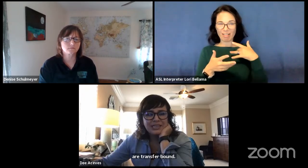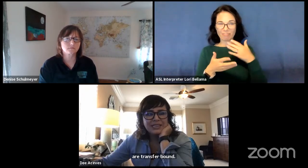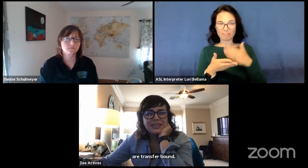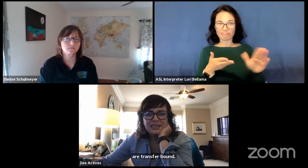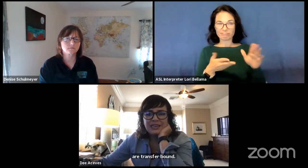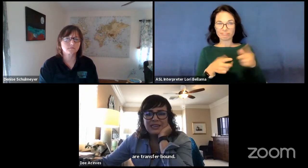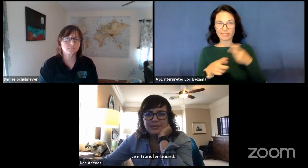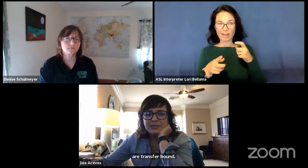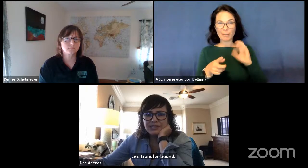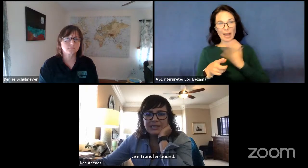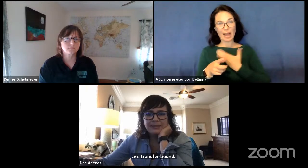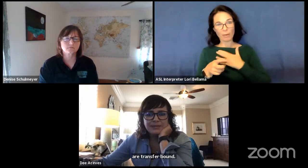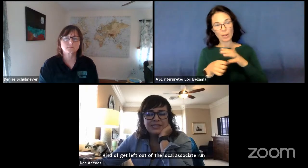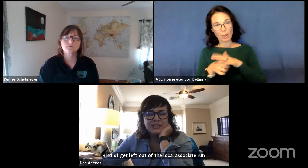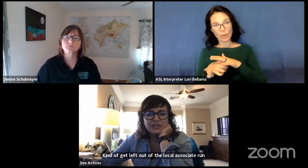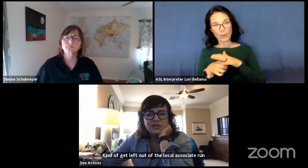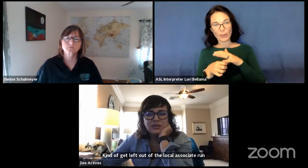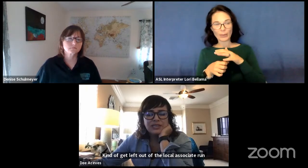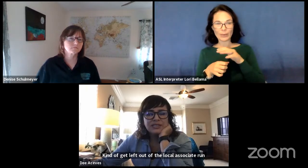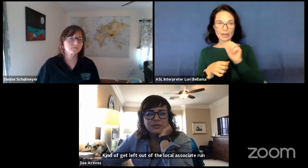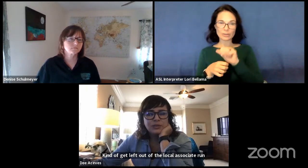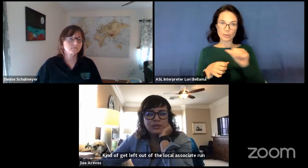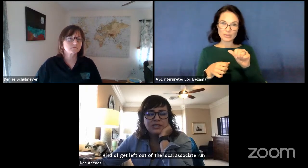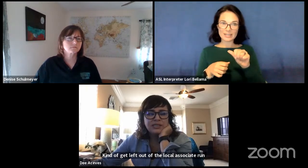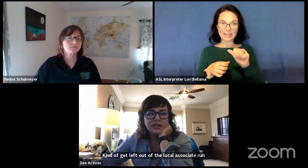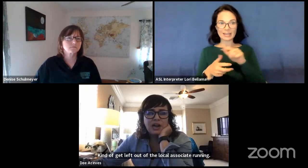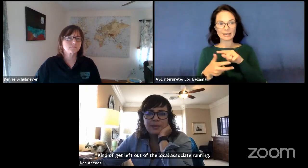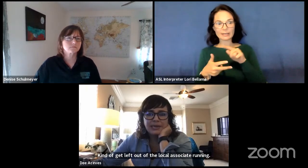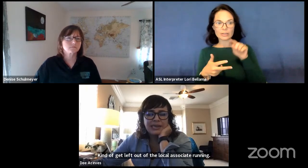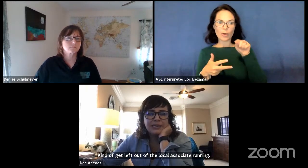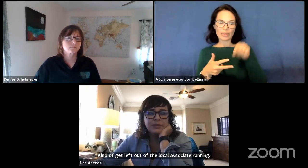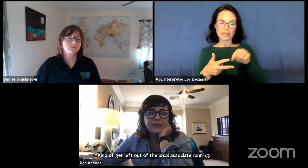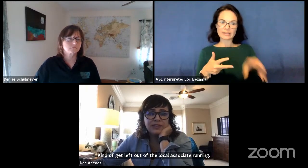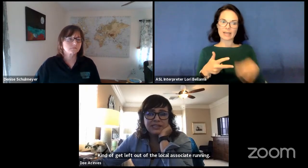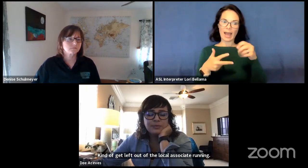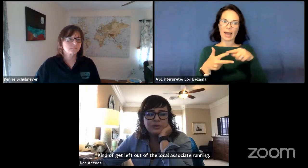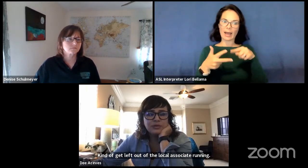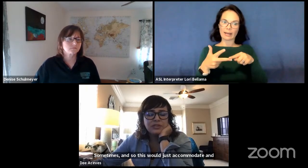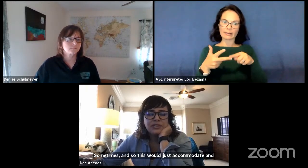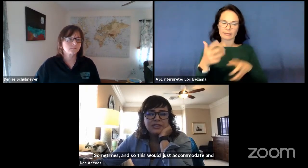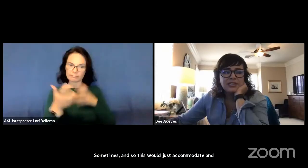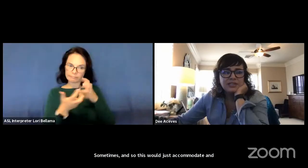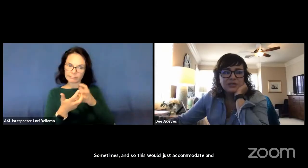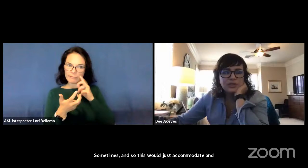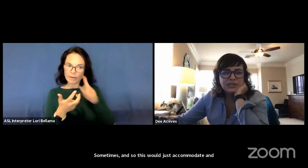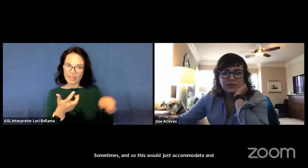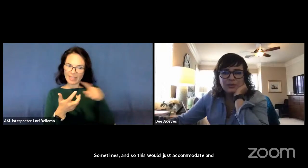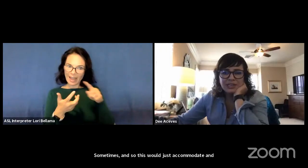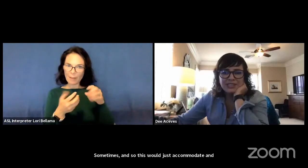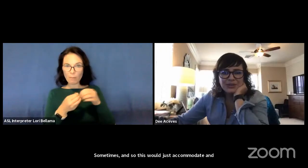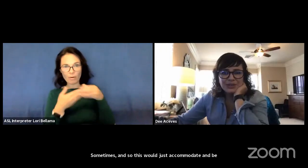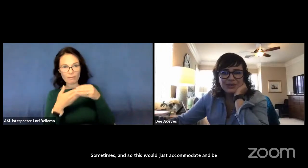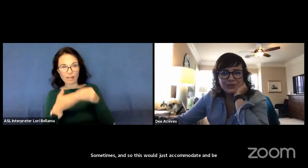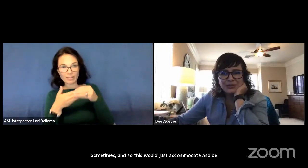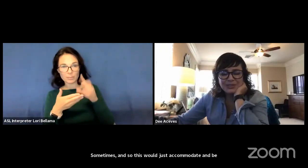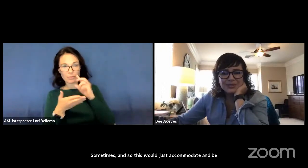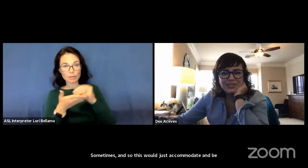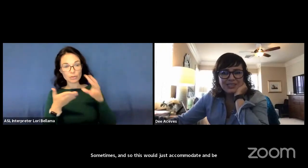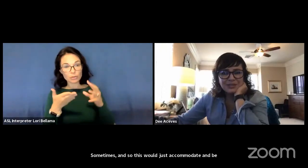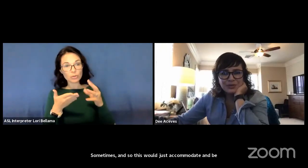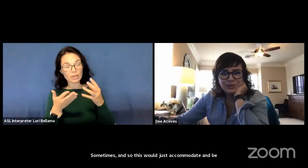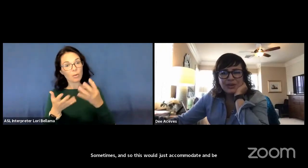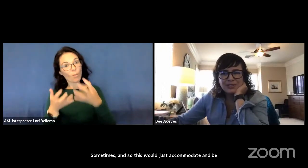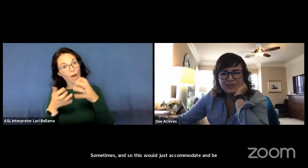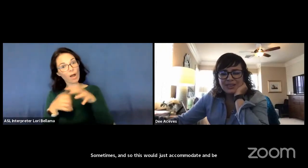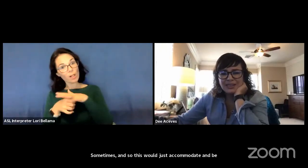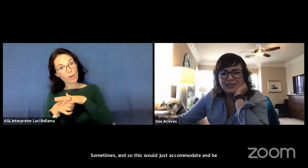associate running sometimes. And so this would just accommodate and be flexible to the student who wanted to earn a local